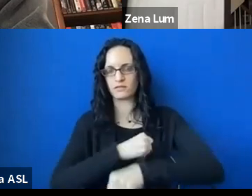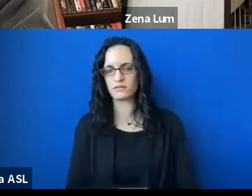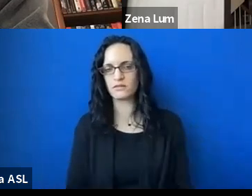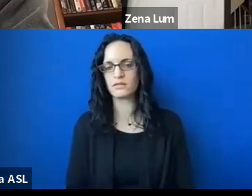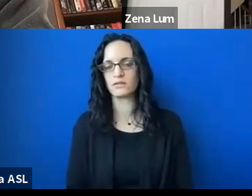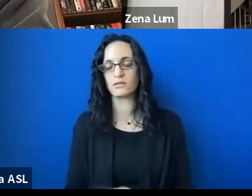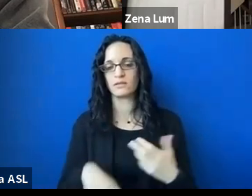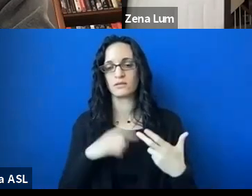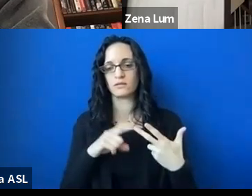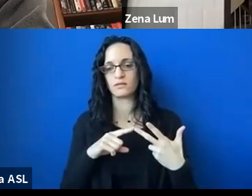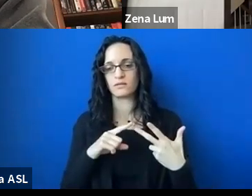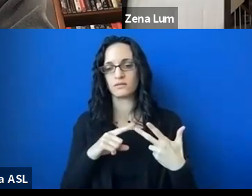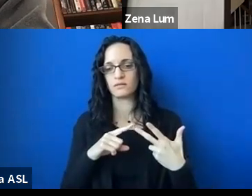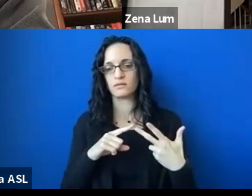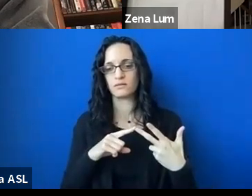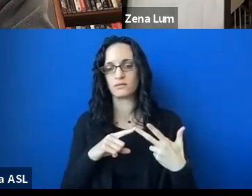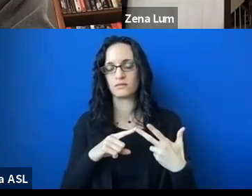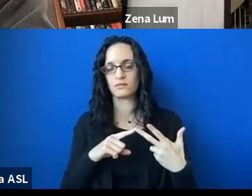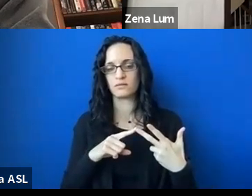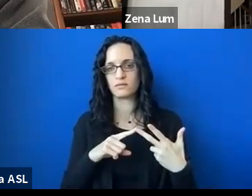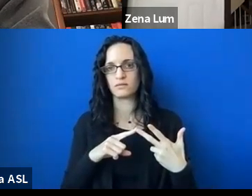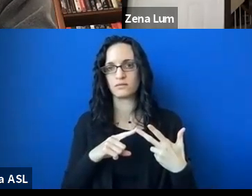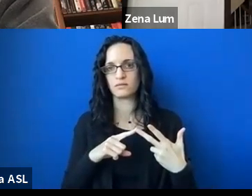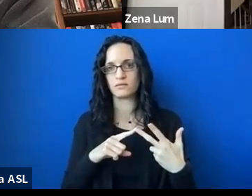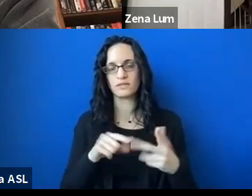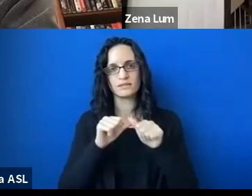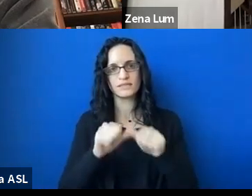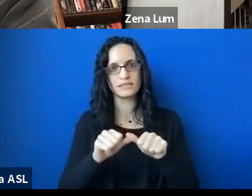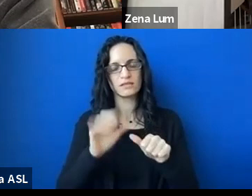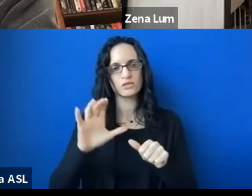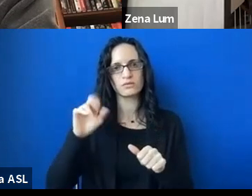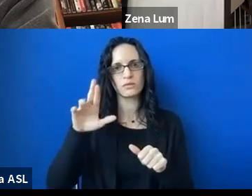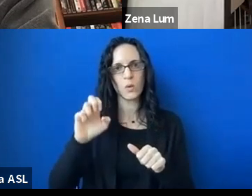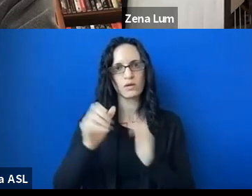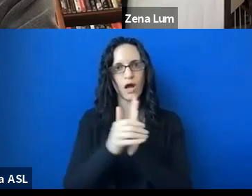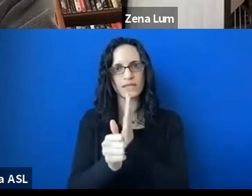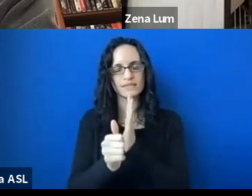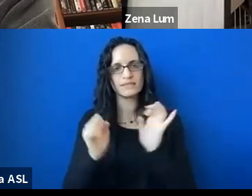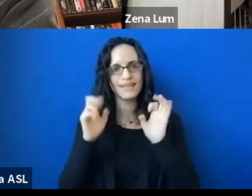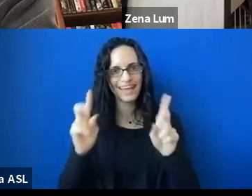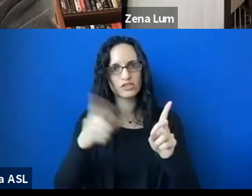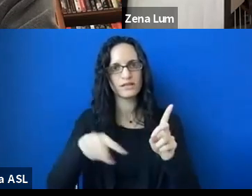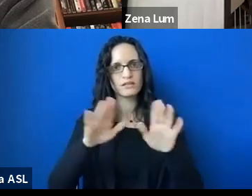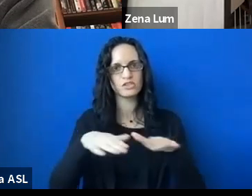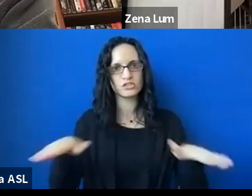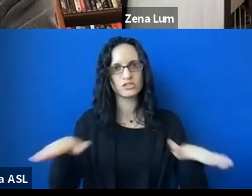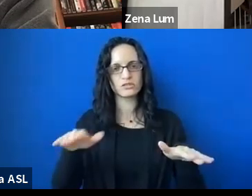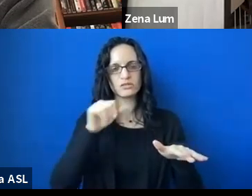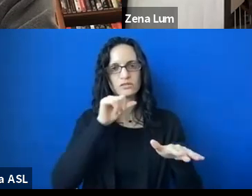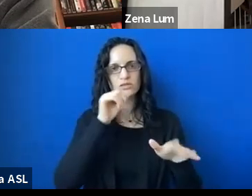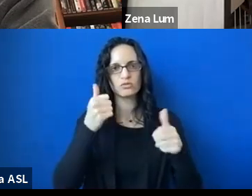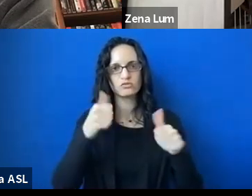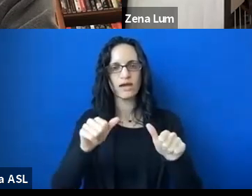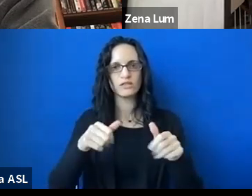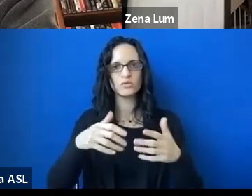My third point to educators is stick to your core competency, educate the children. Don't try to socially engineer